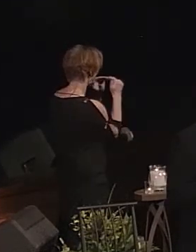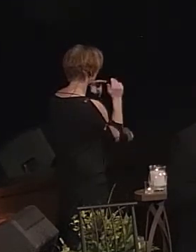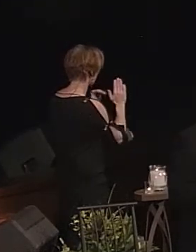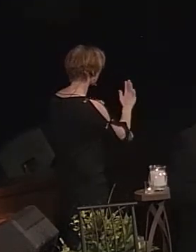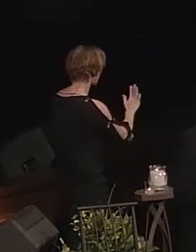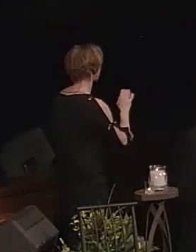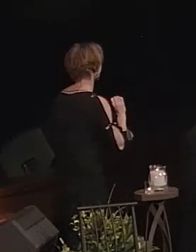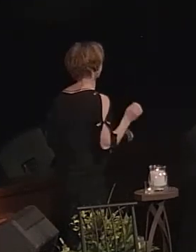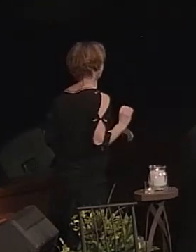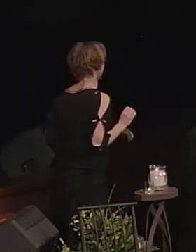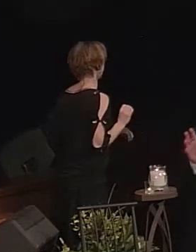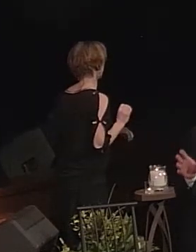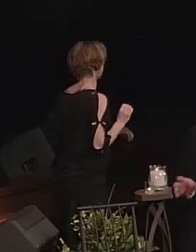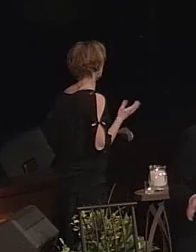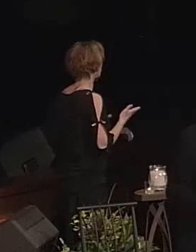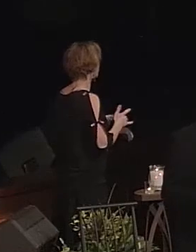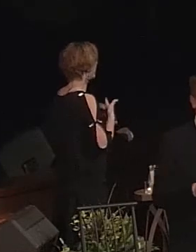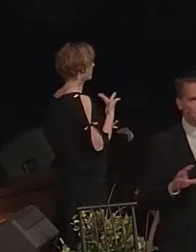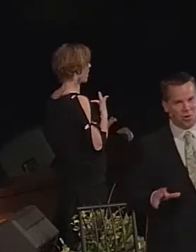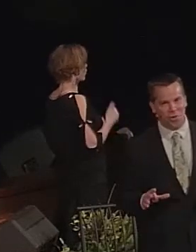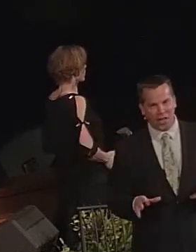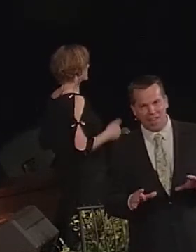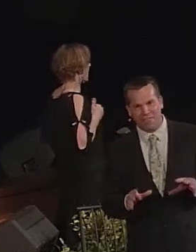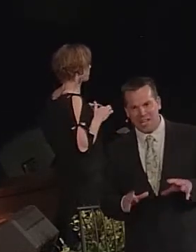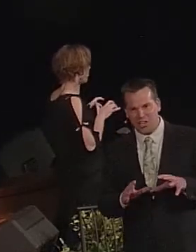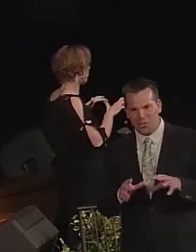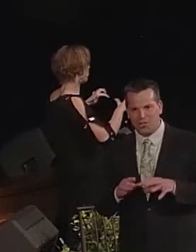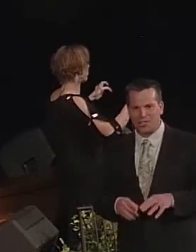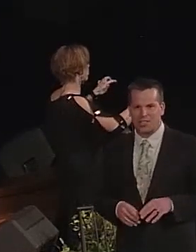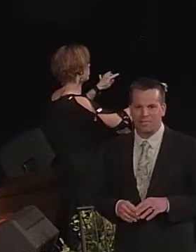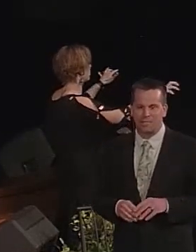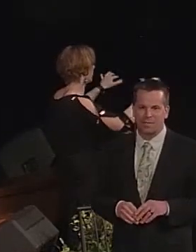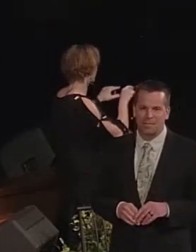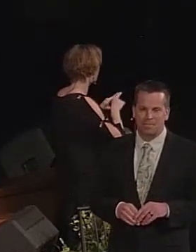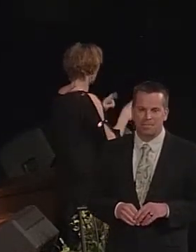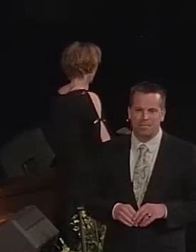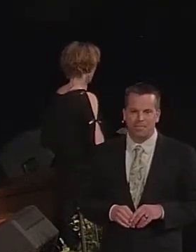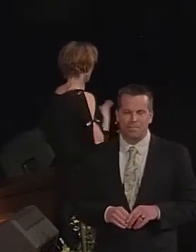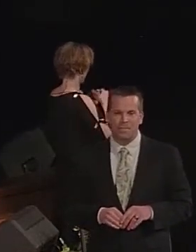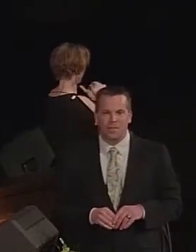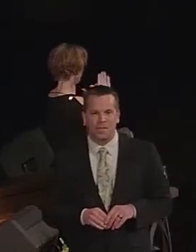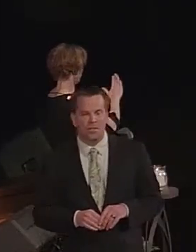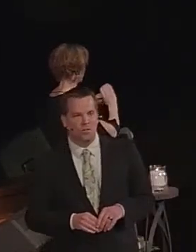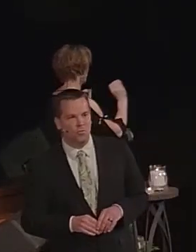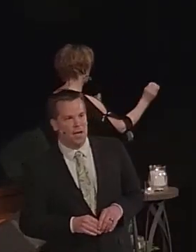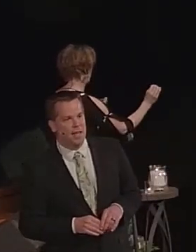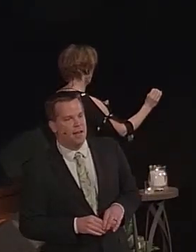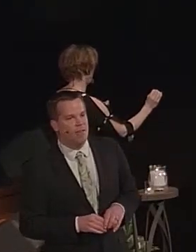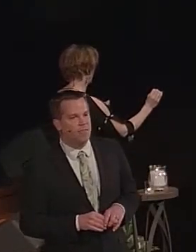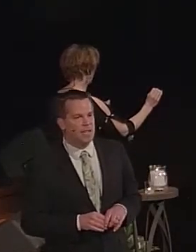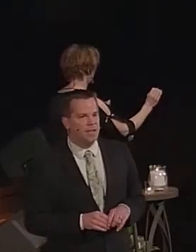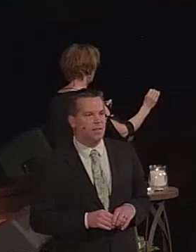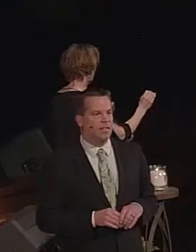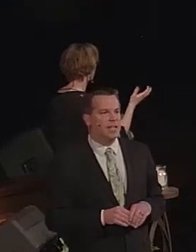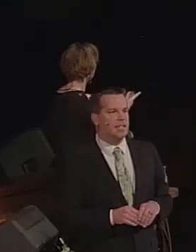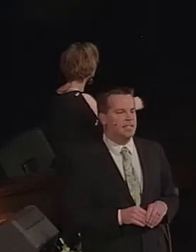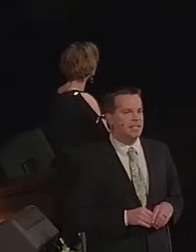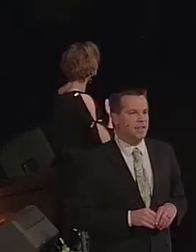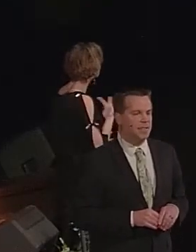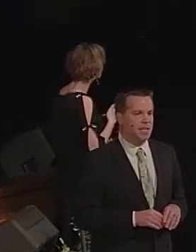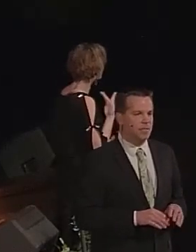endless sea of lives going all over the place, but there's no life like yours. You may